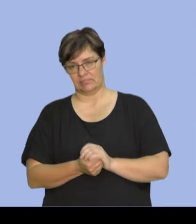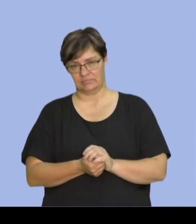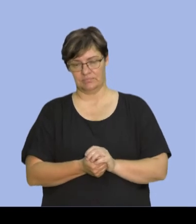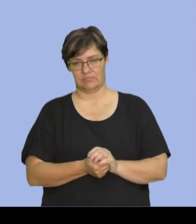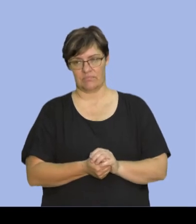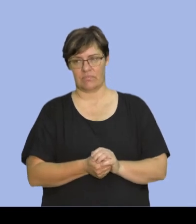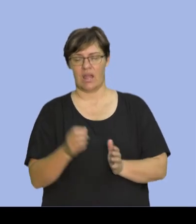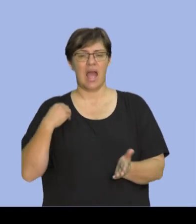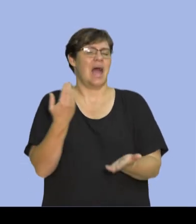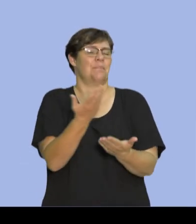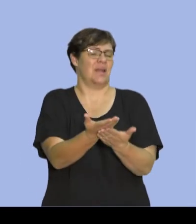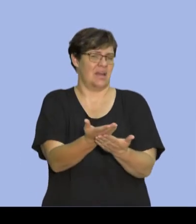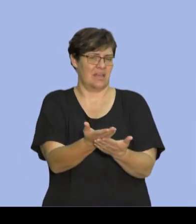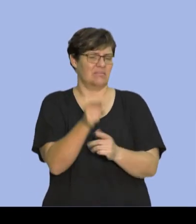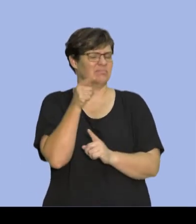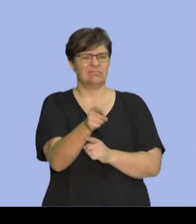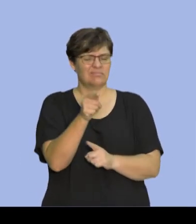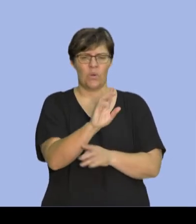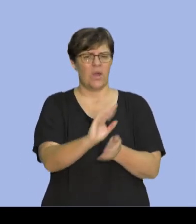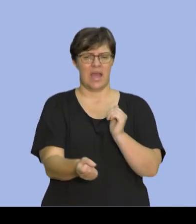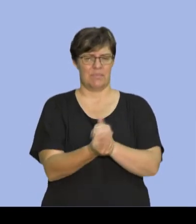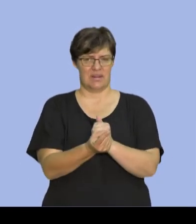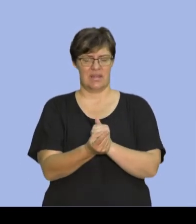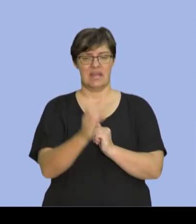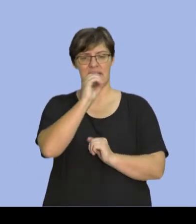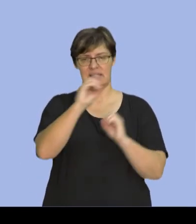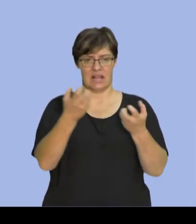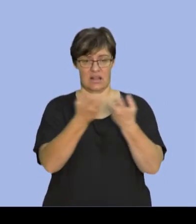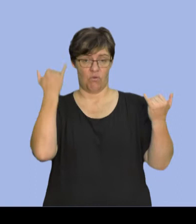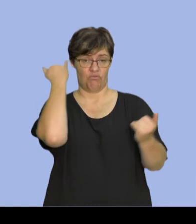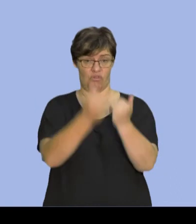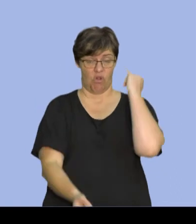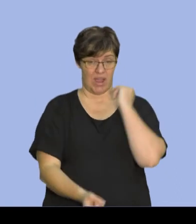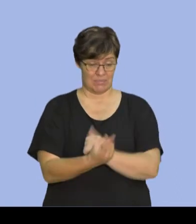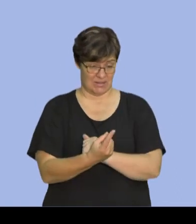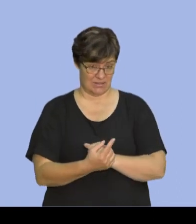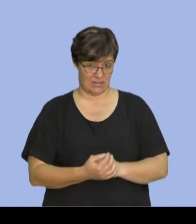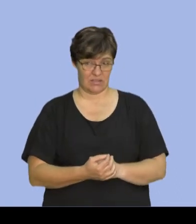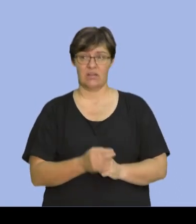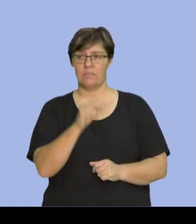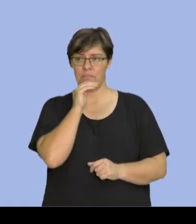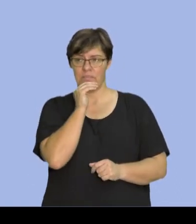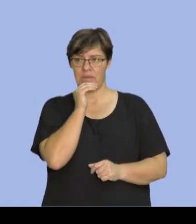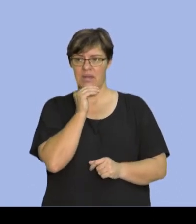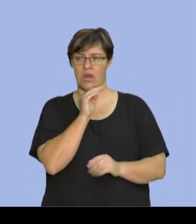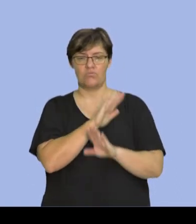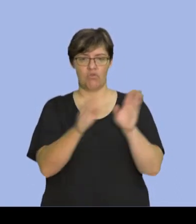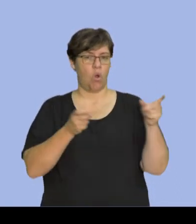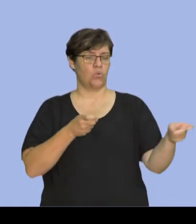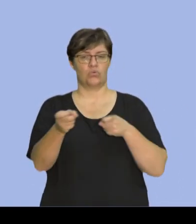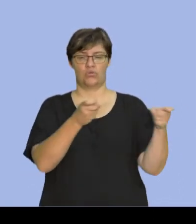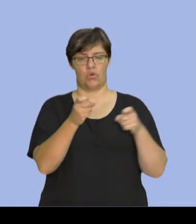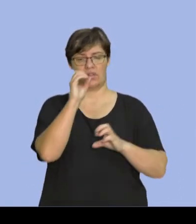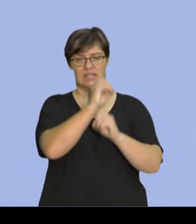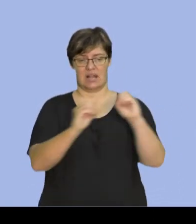get to the application of what happens when cell division goes wrong. And we refer to uncontrolled cell division,